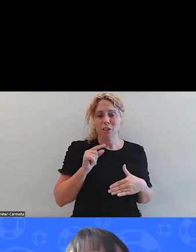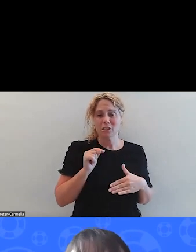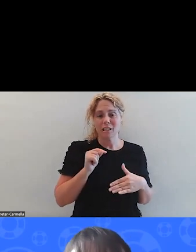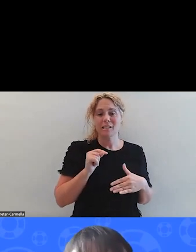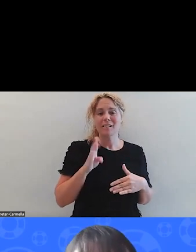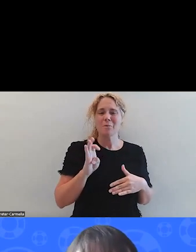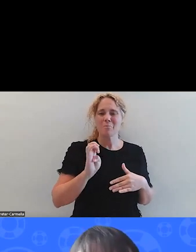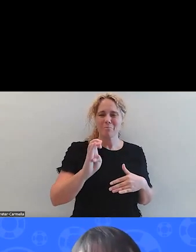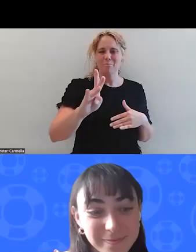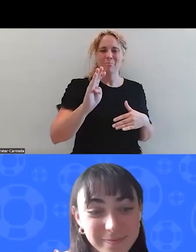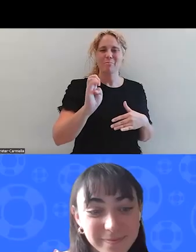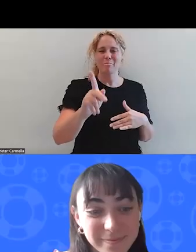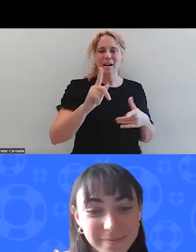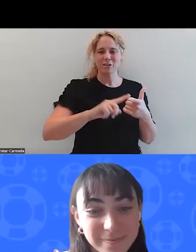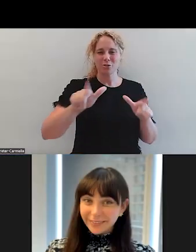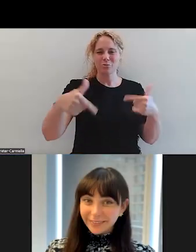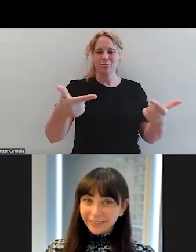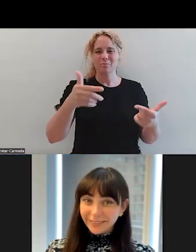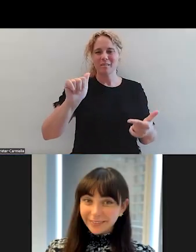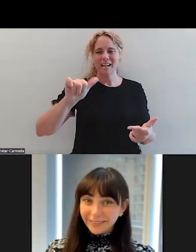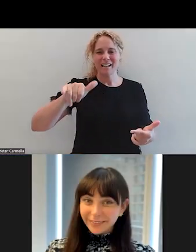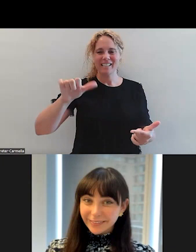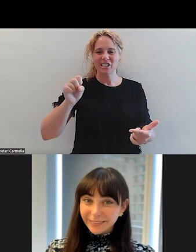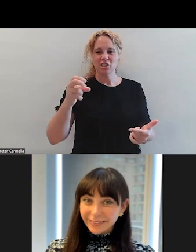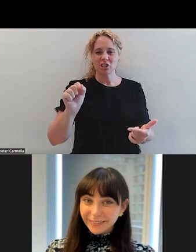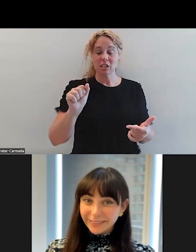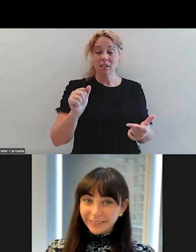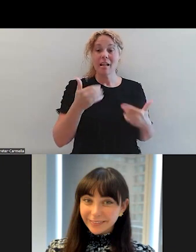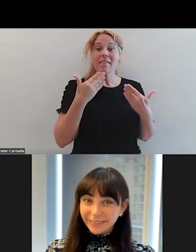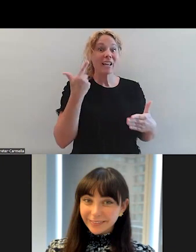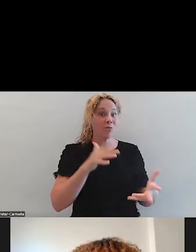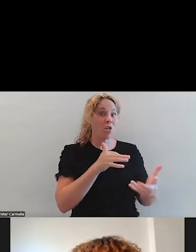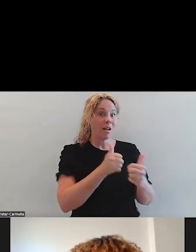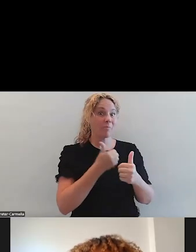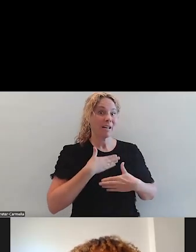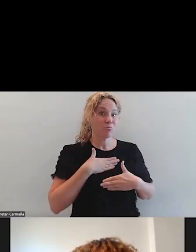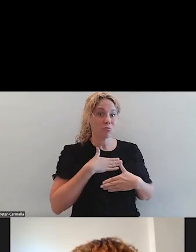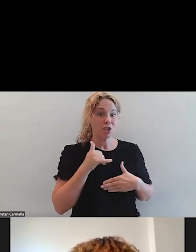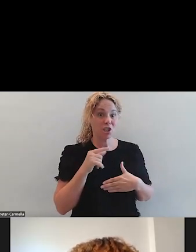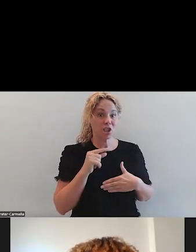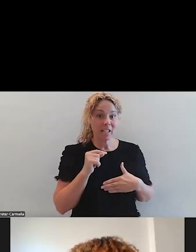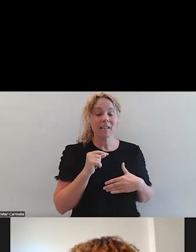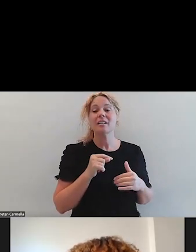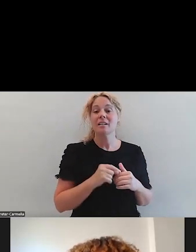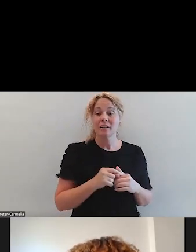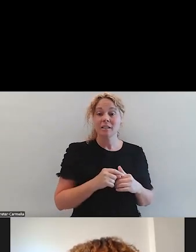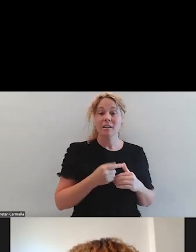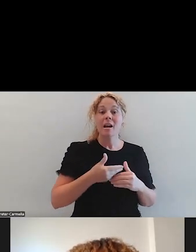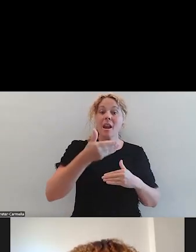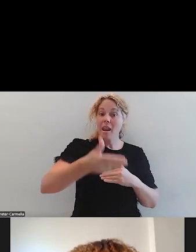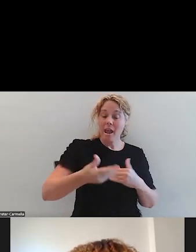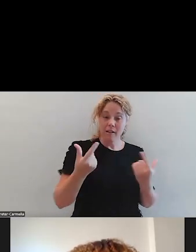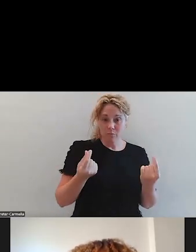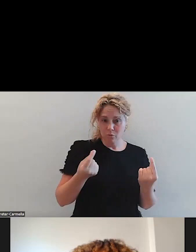back to you. Thank you so much, Joanna, for the update. Appreciate it. Next, I'm going to